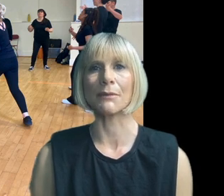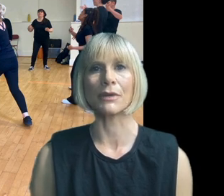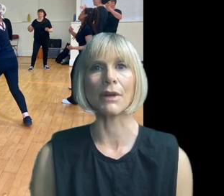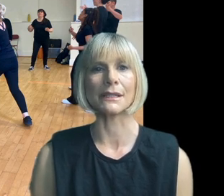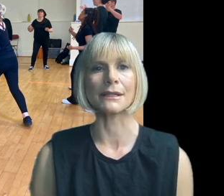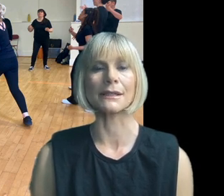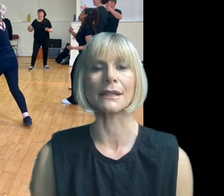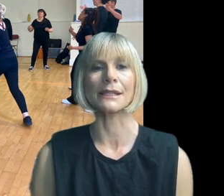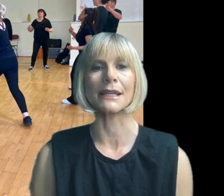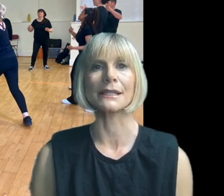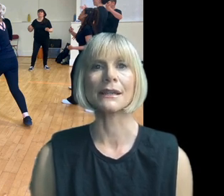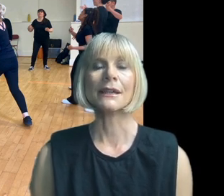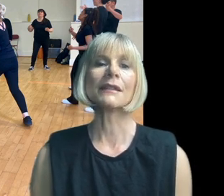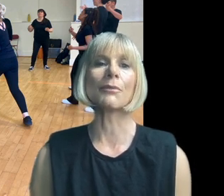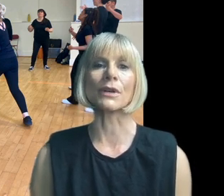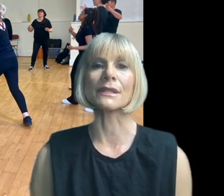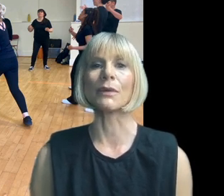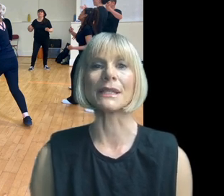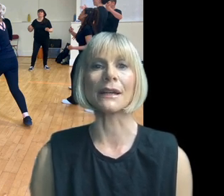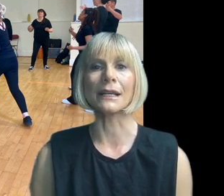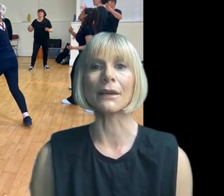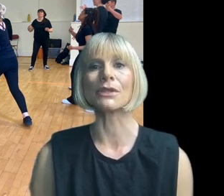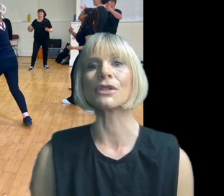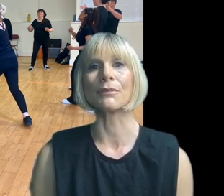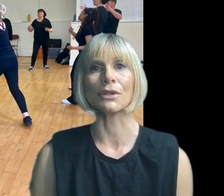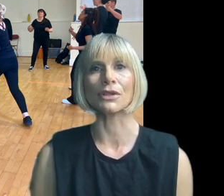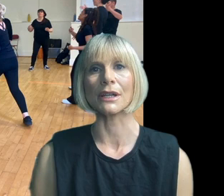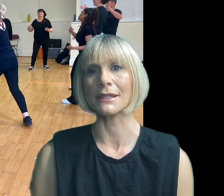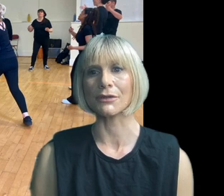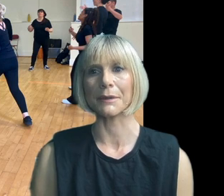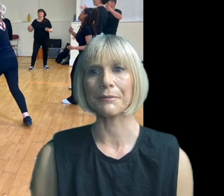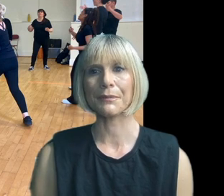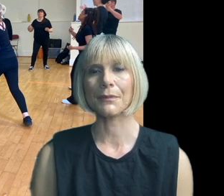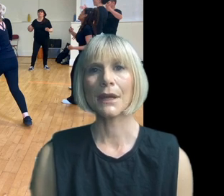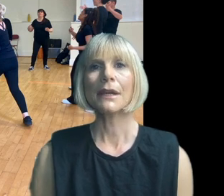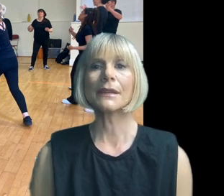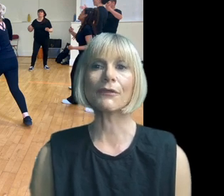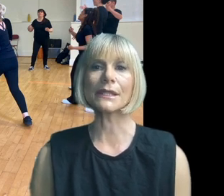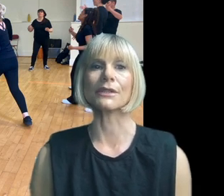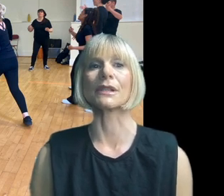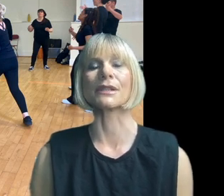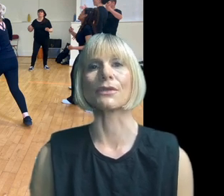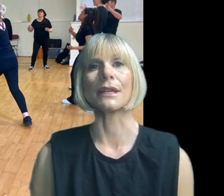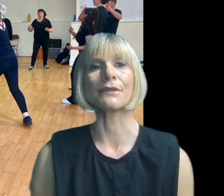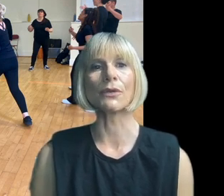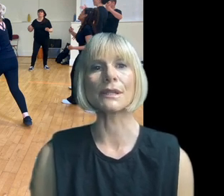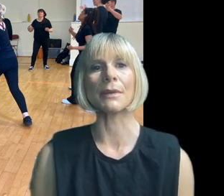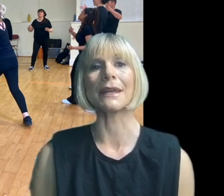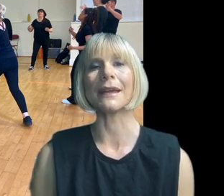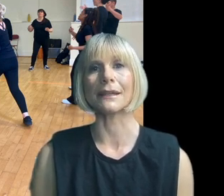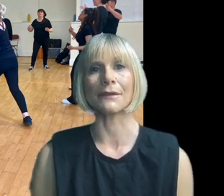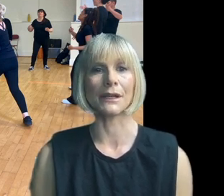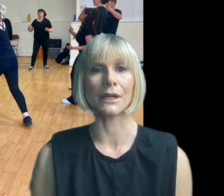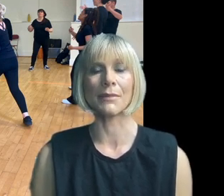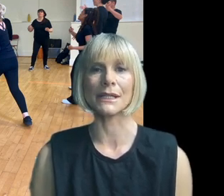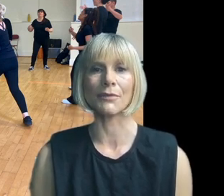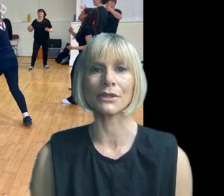and the contemporary resonances it contains, the importance of women's sign language to the production etc. This first digital story is focused upon